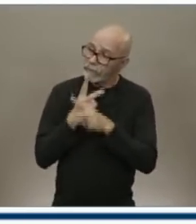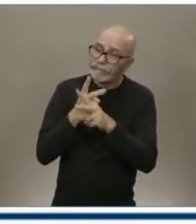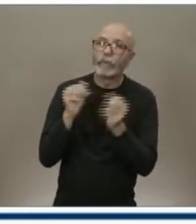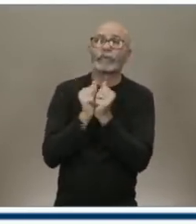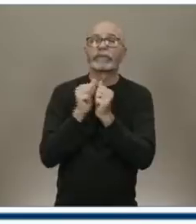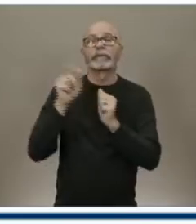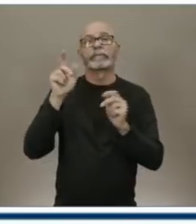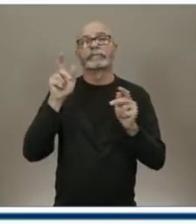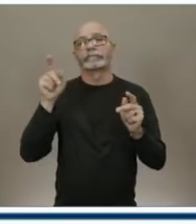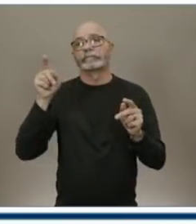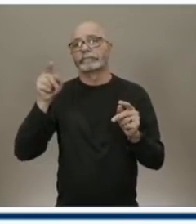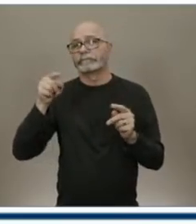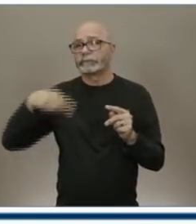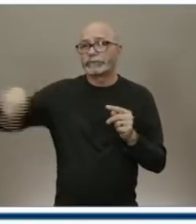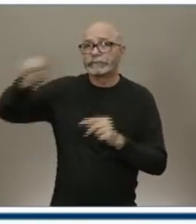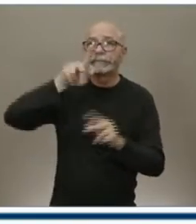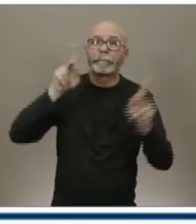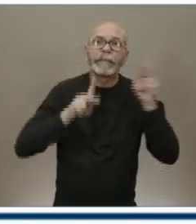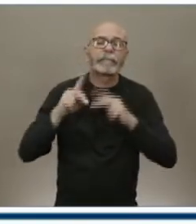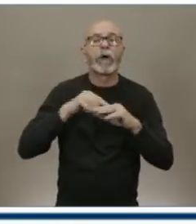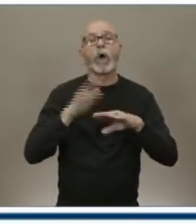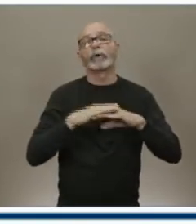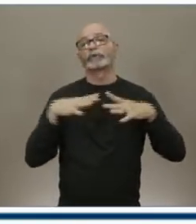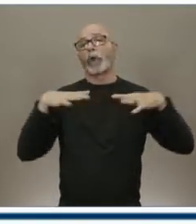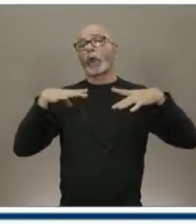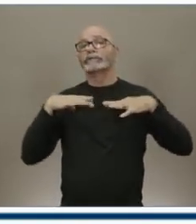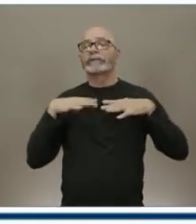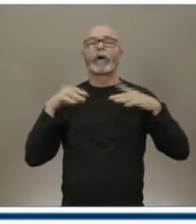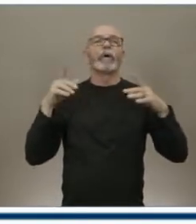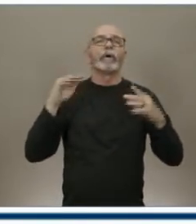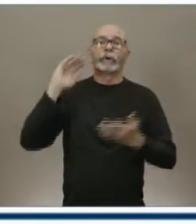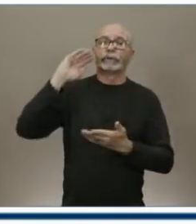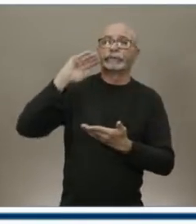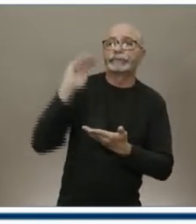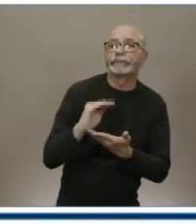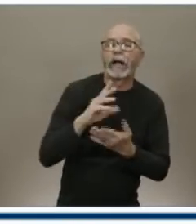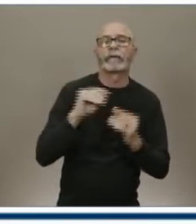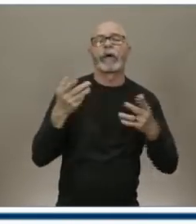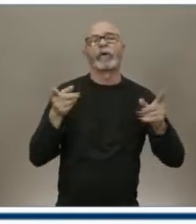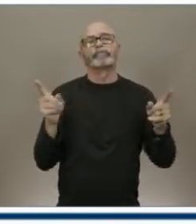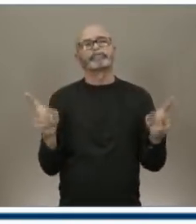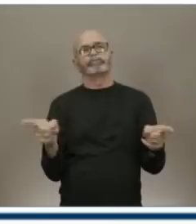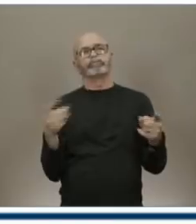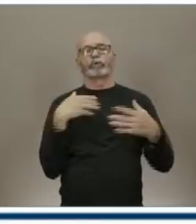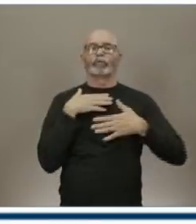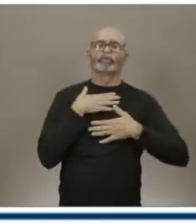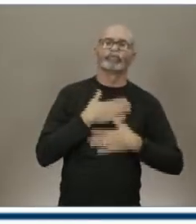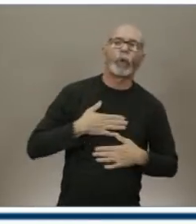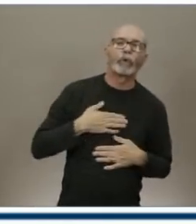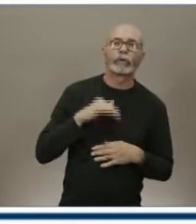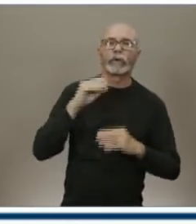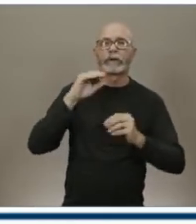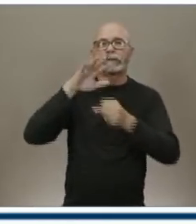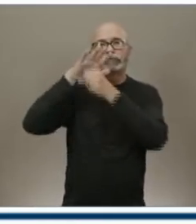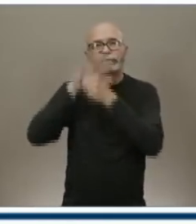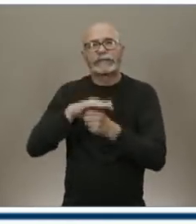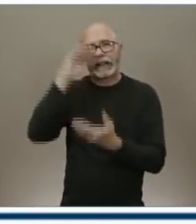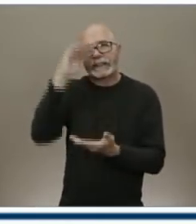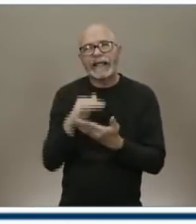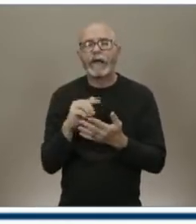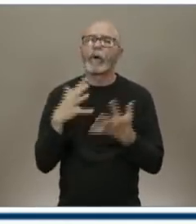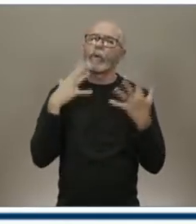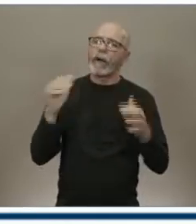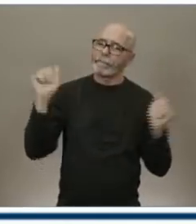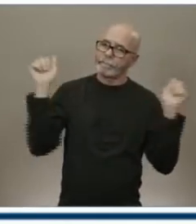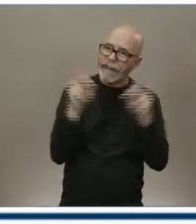this holiday a little less stressful for them. And we look forward to welcoming them back in our schools on January 11th.